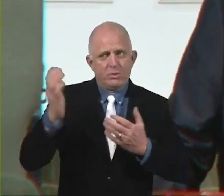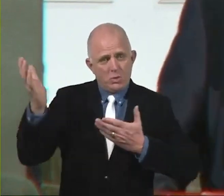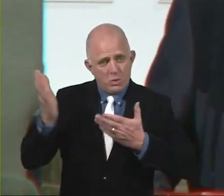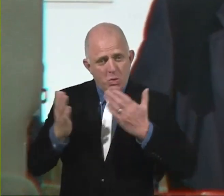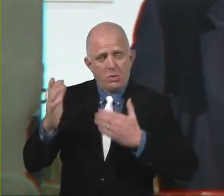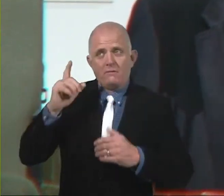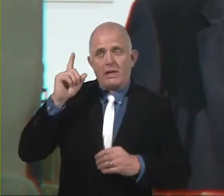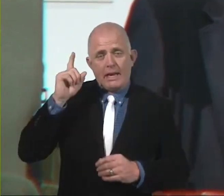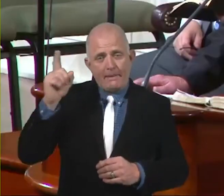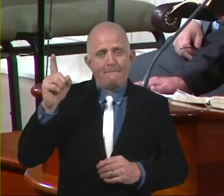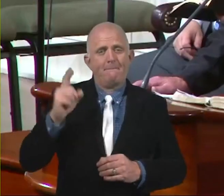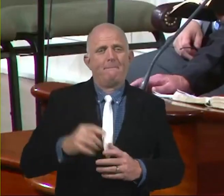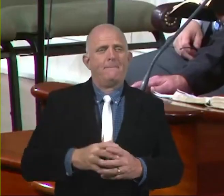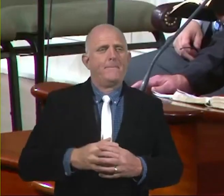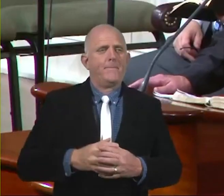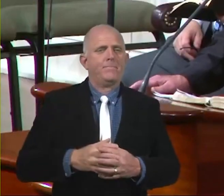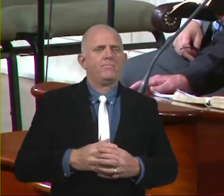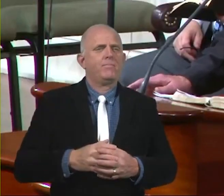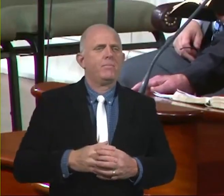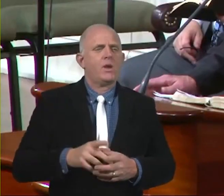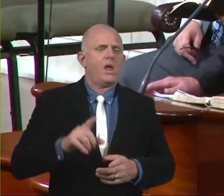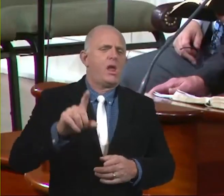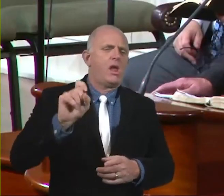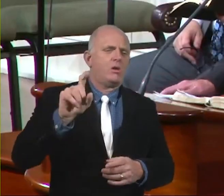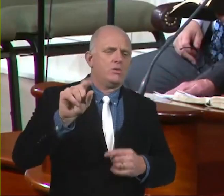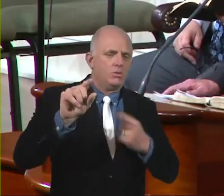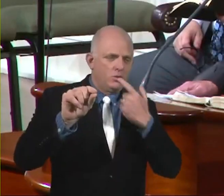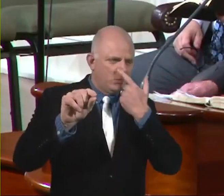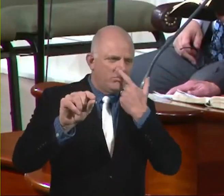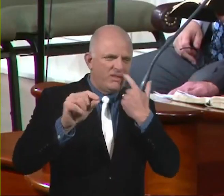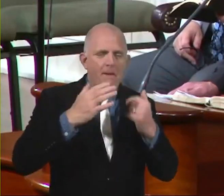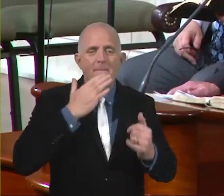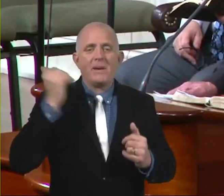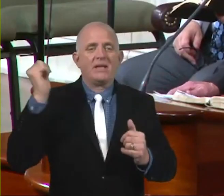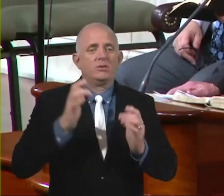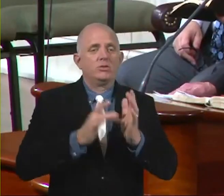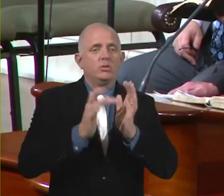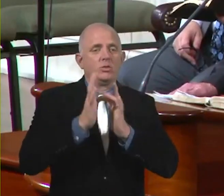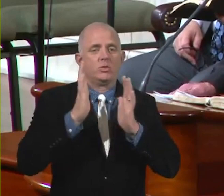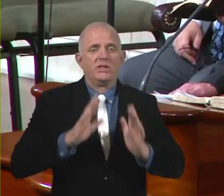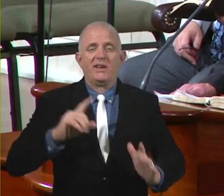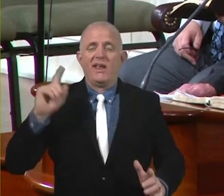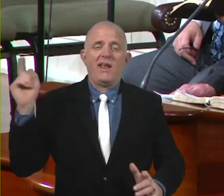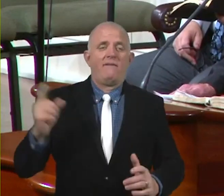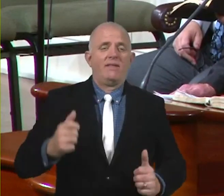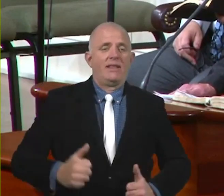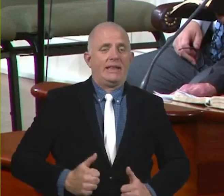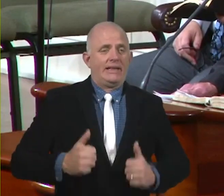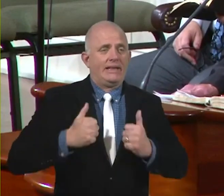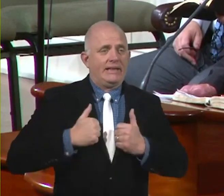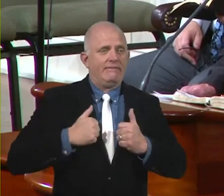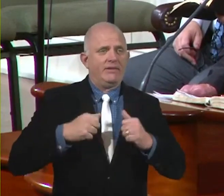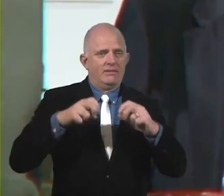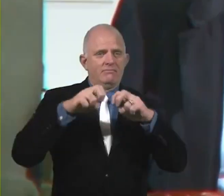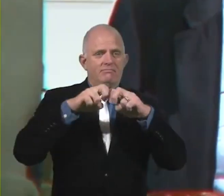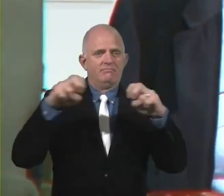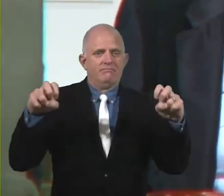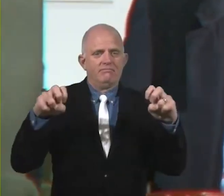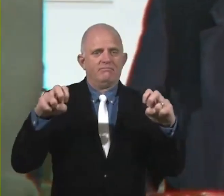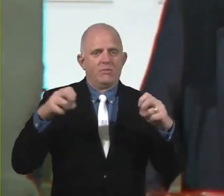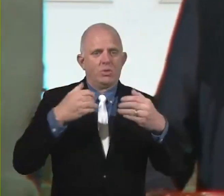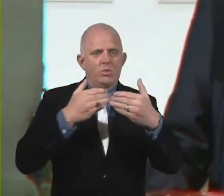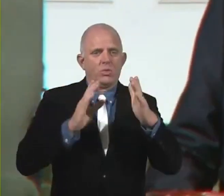know, 120 maybe of the greatest Christians that ever lived were in an upper room in Acts chapter 1.